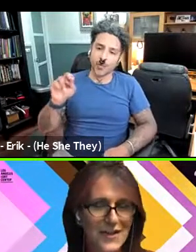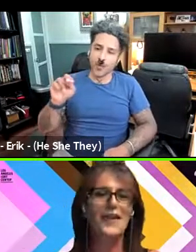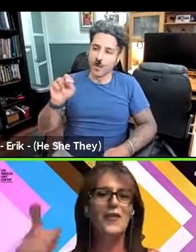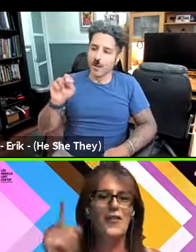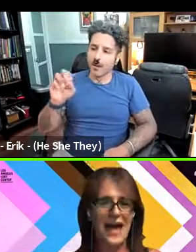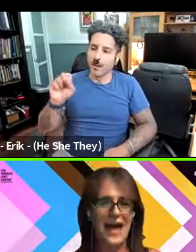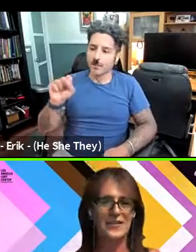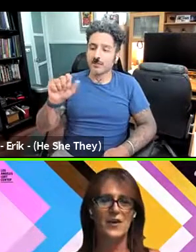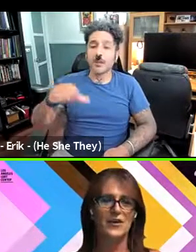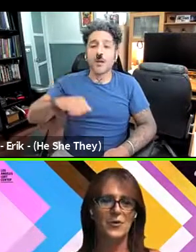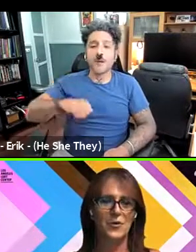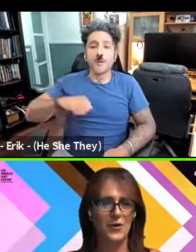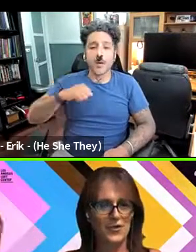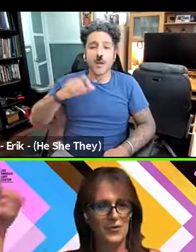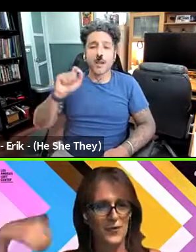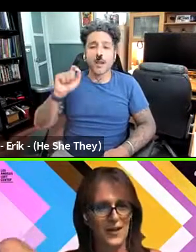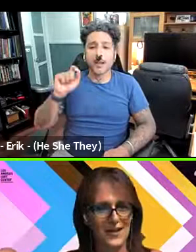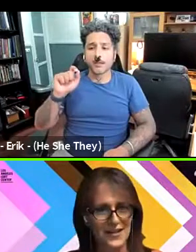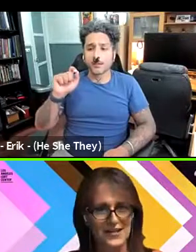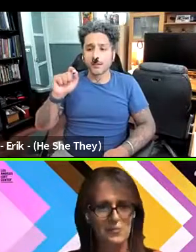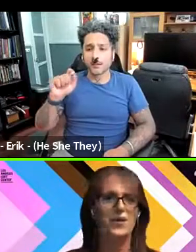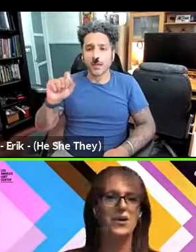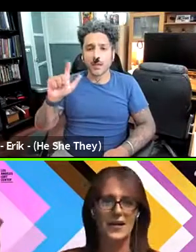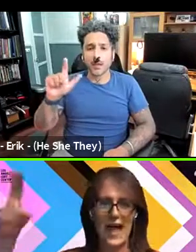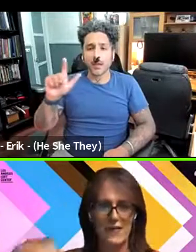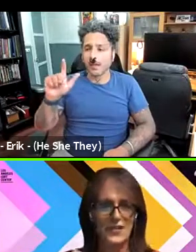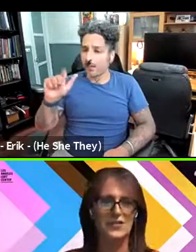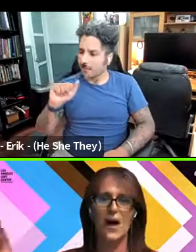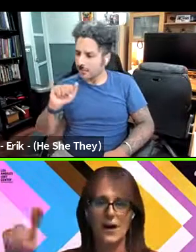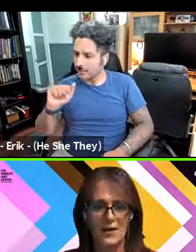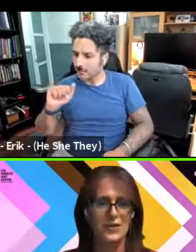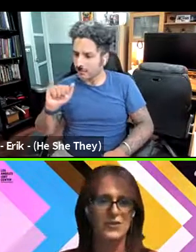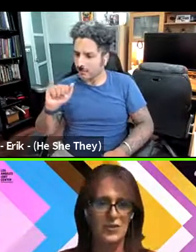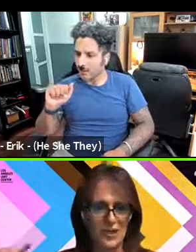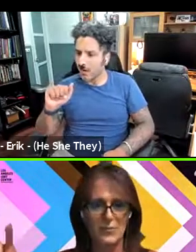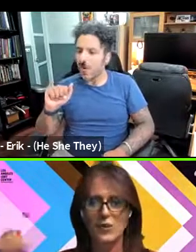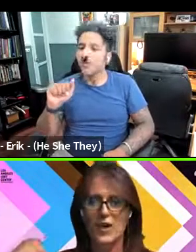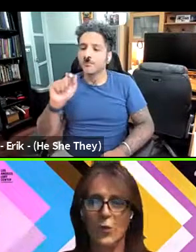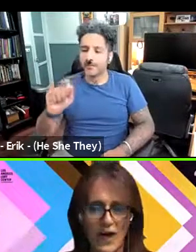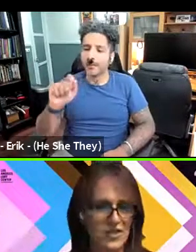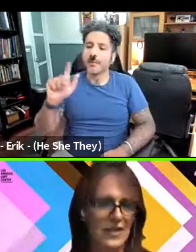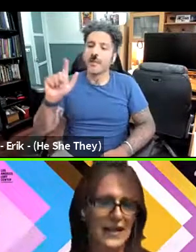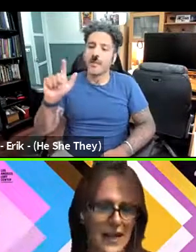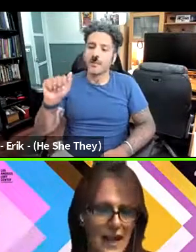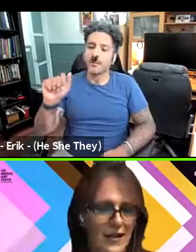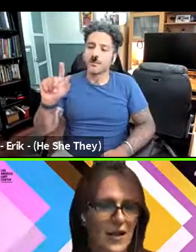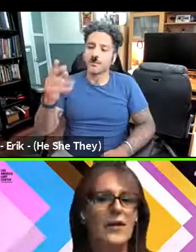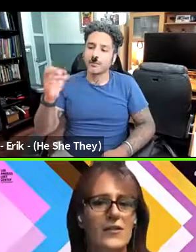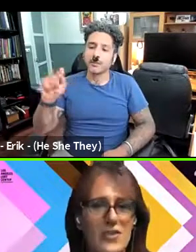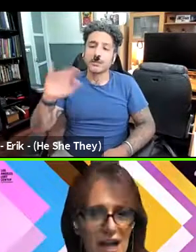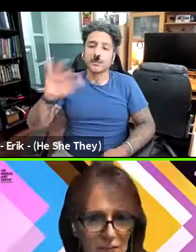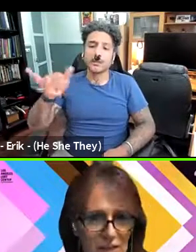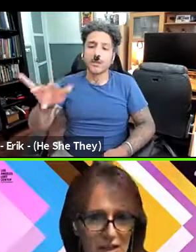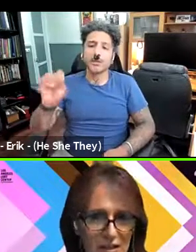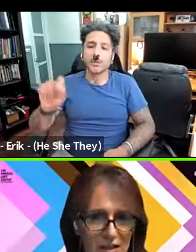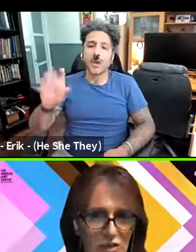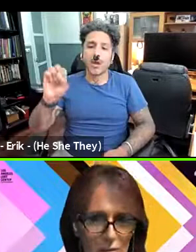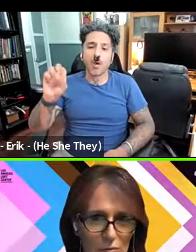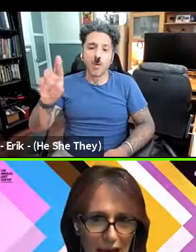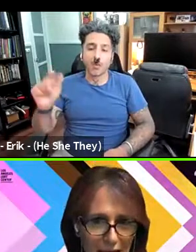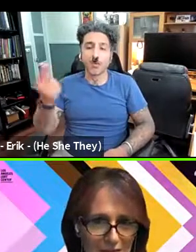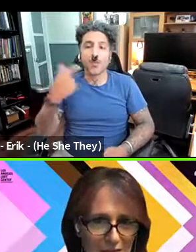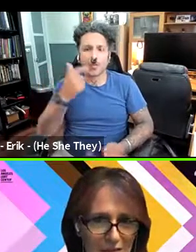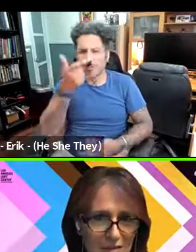transpride.lalgbtcenter.org. That is where you are going to find this. We are going to have this on a stream. You can watch it again. Definitely